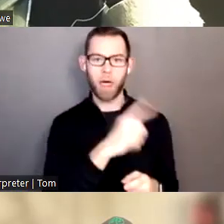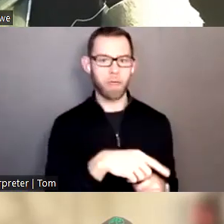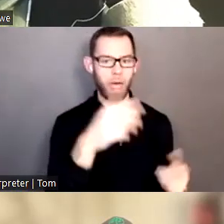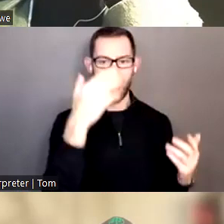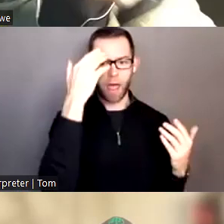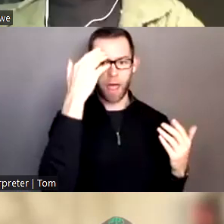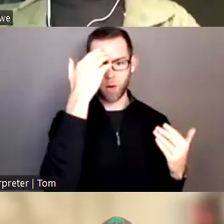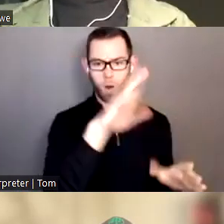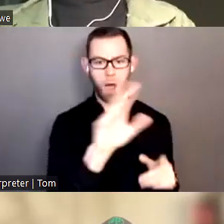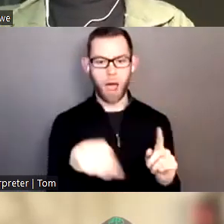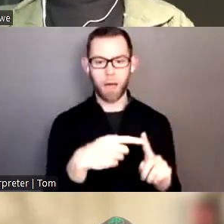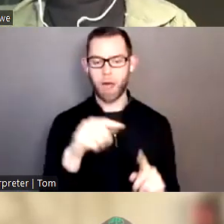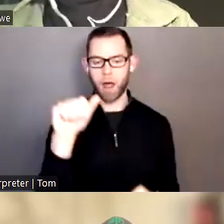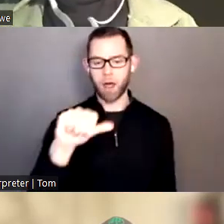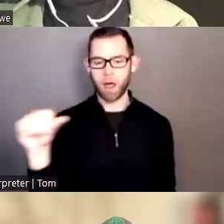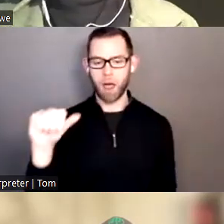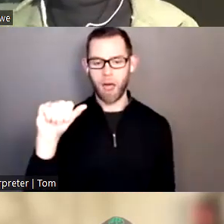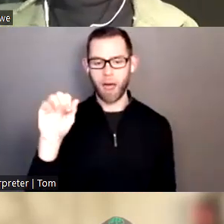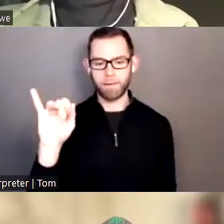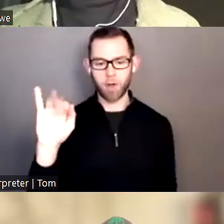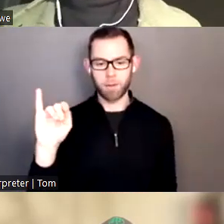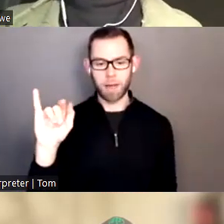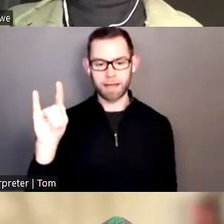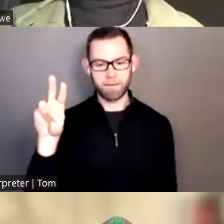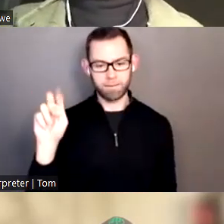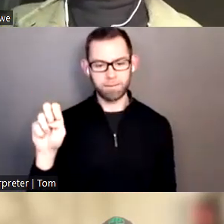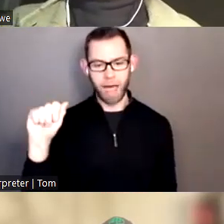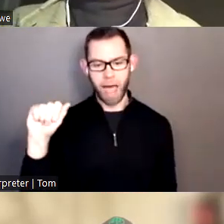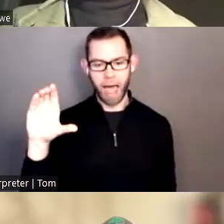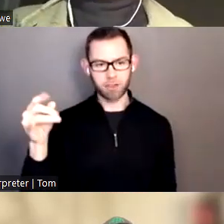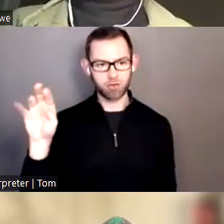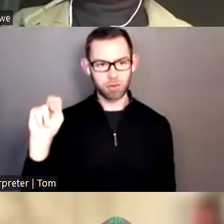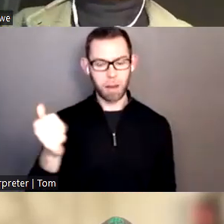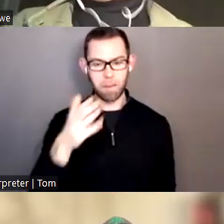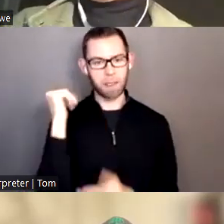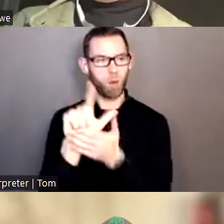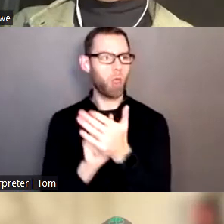il va attendre de ça yo.